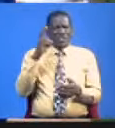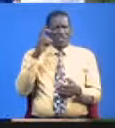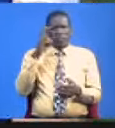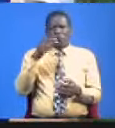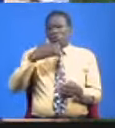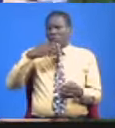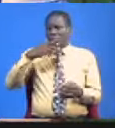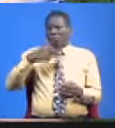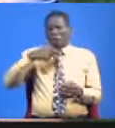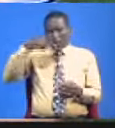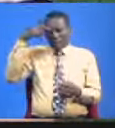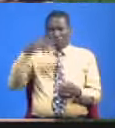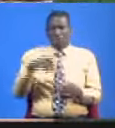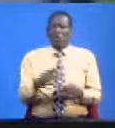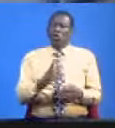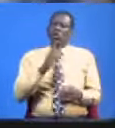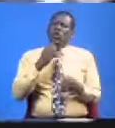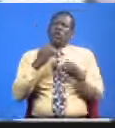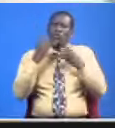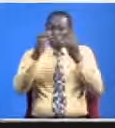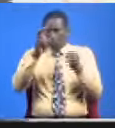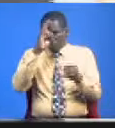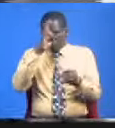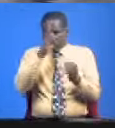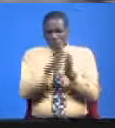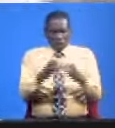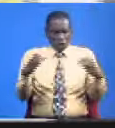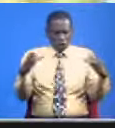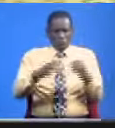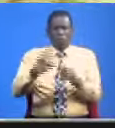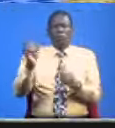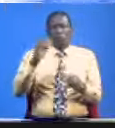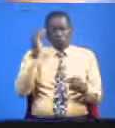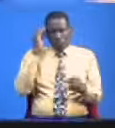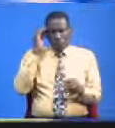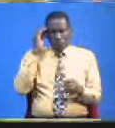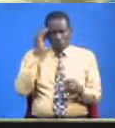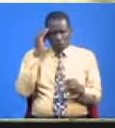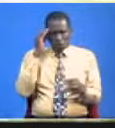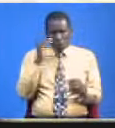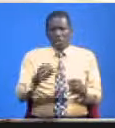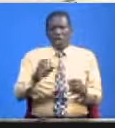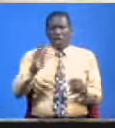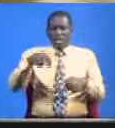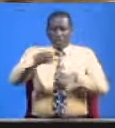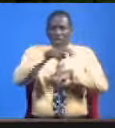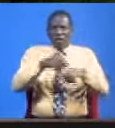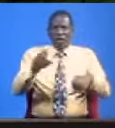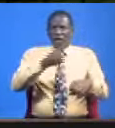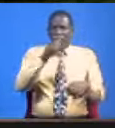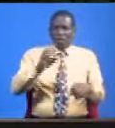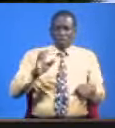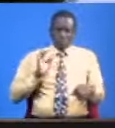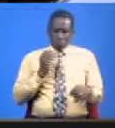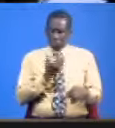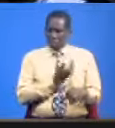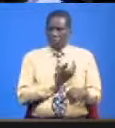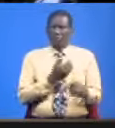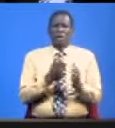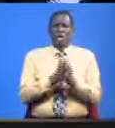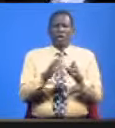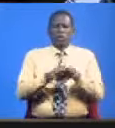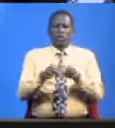went ahead to alert the police and a team from the Ministry of Education, the Kenya National Examination Council, and